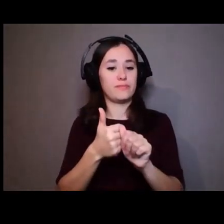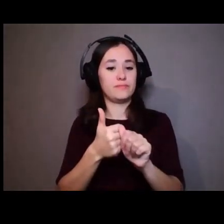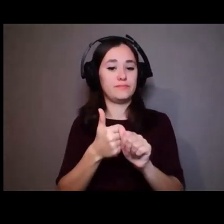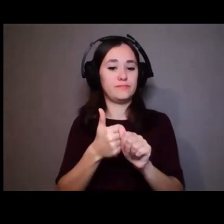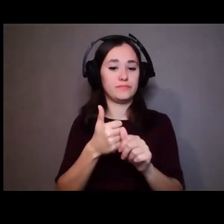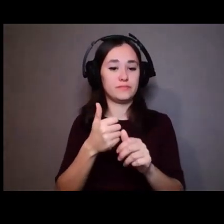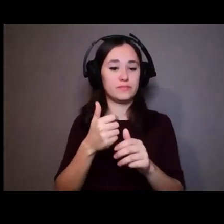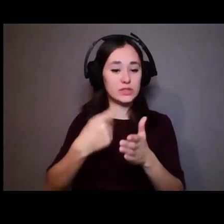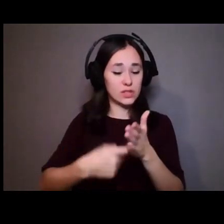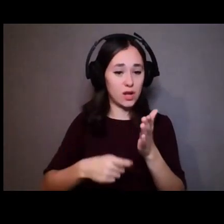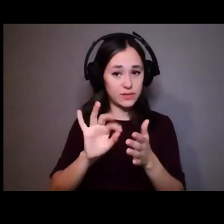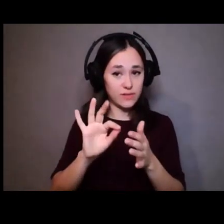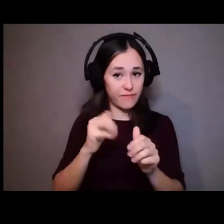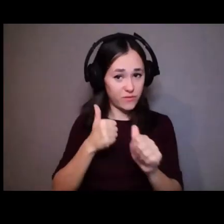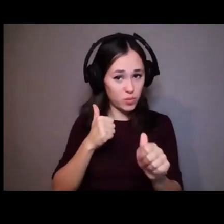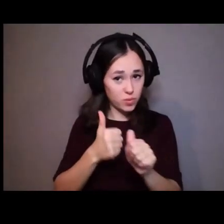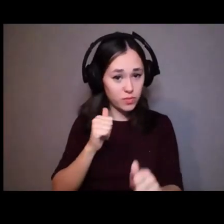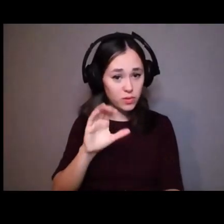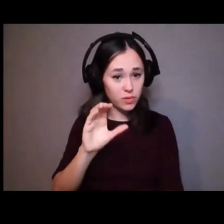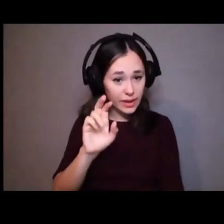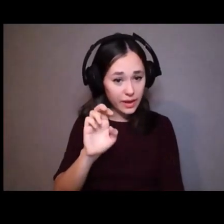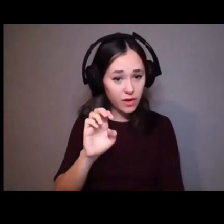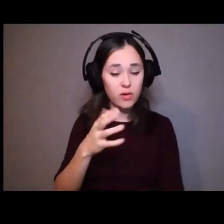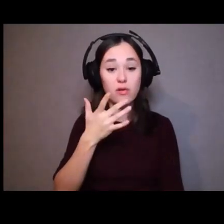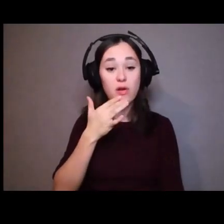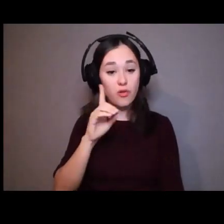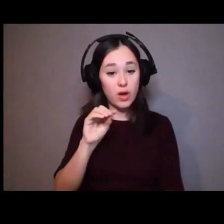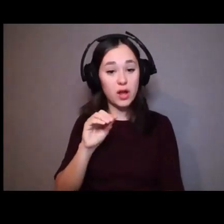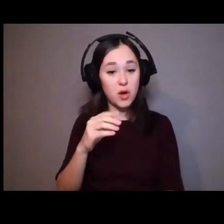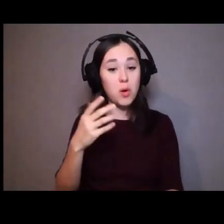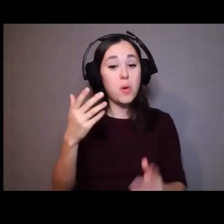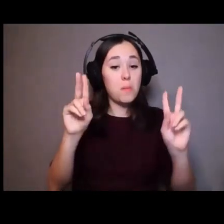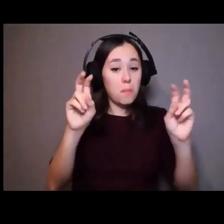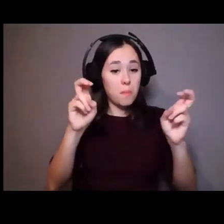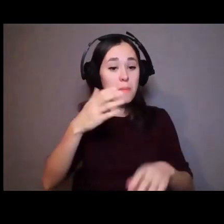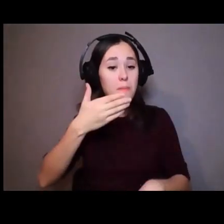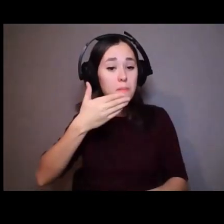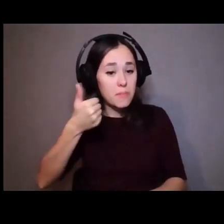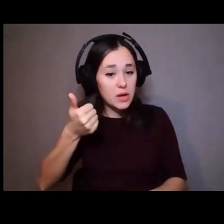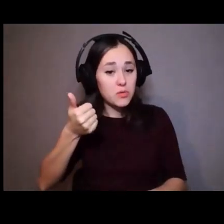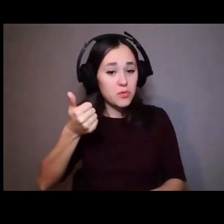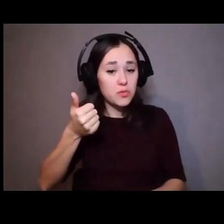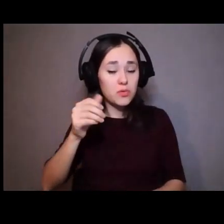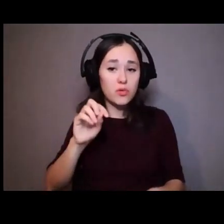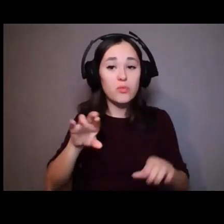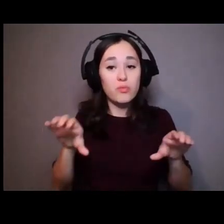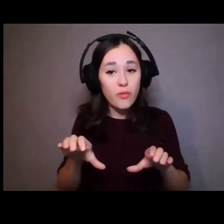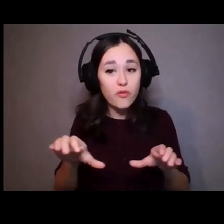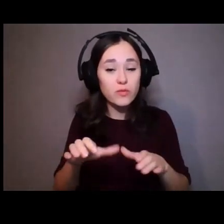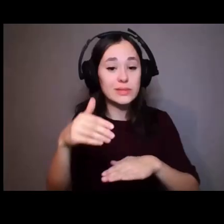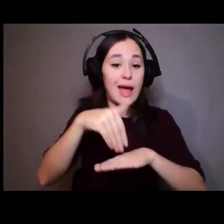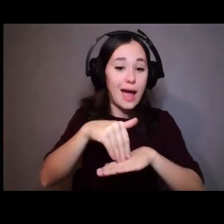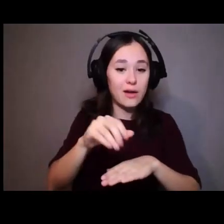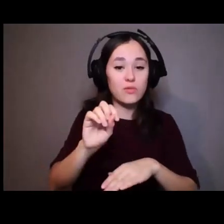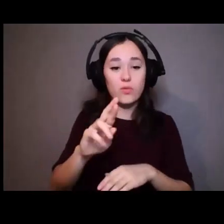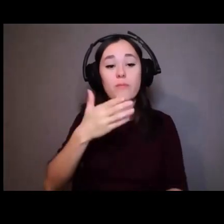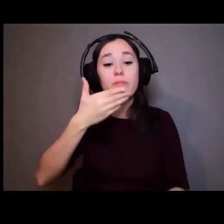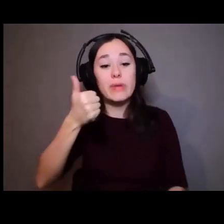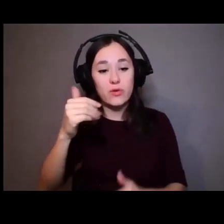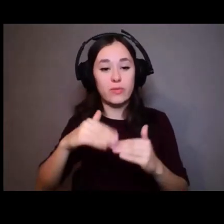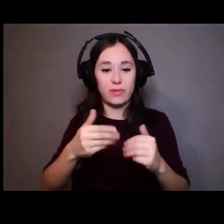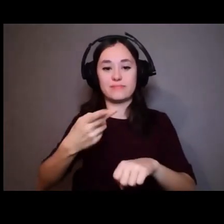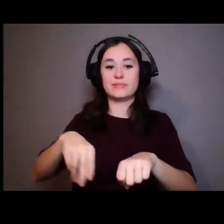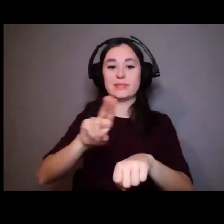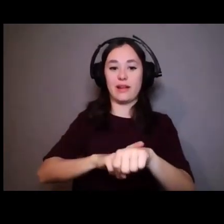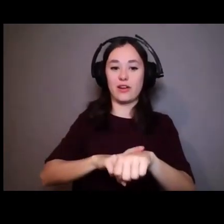national median of indicators of costly avoidable care, such as readmissions for adults, ED visits for children, and chronic